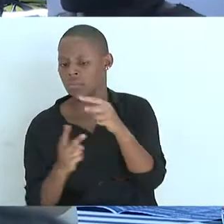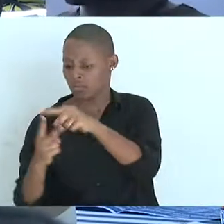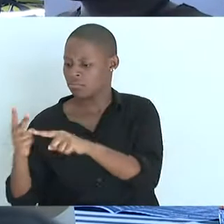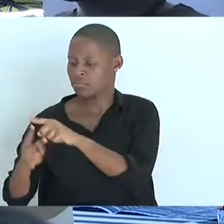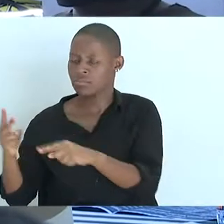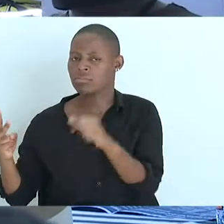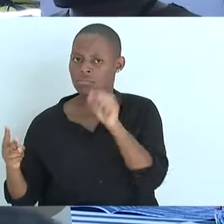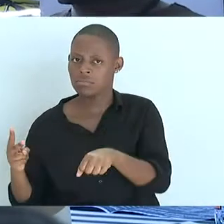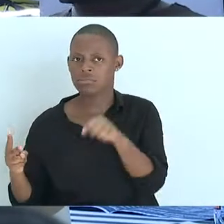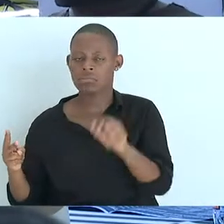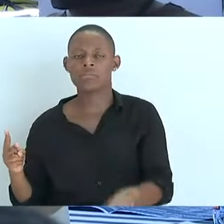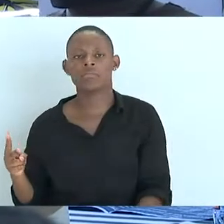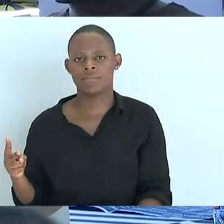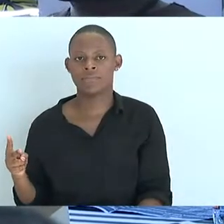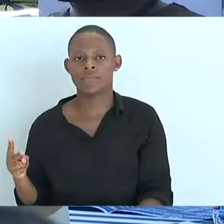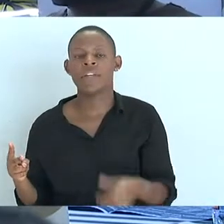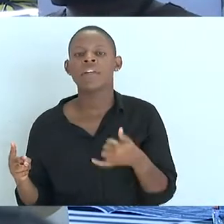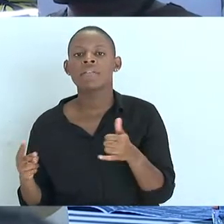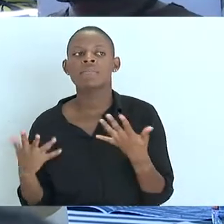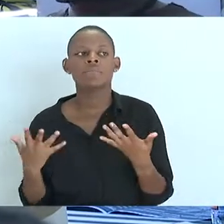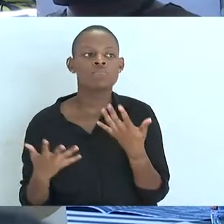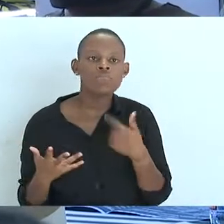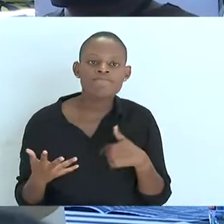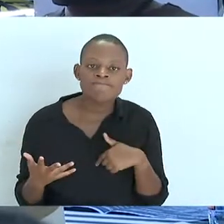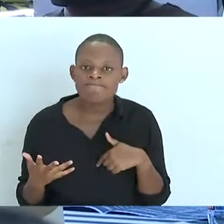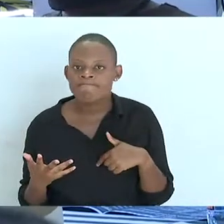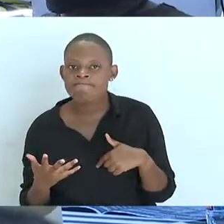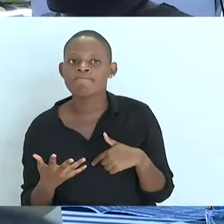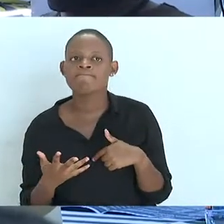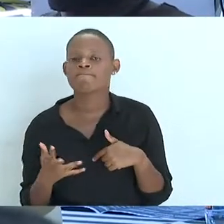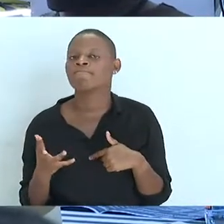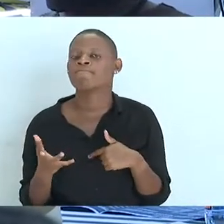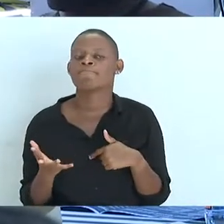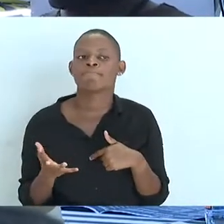is, if we shape this is the